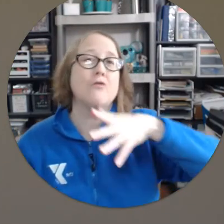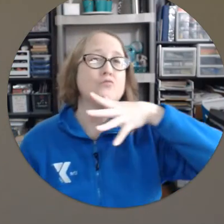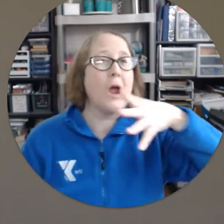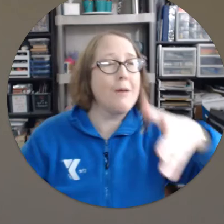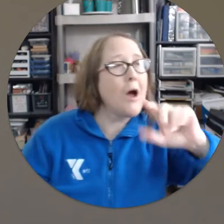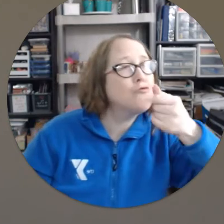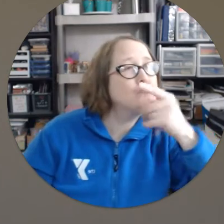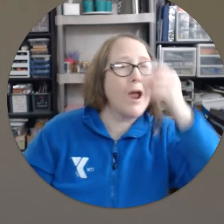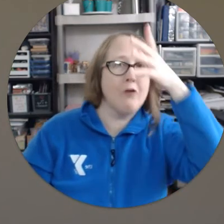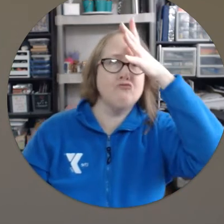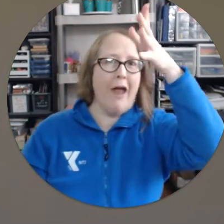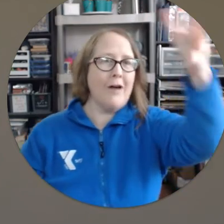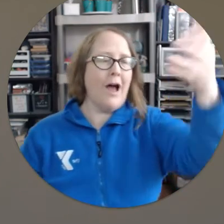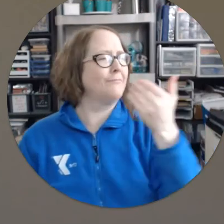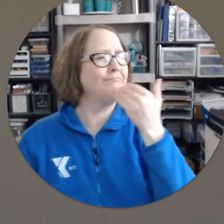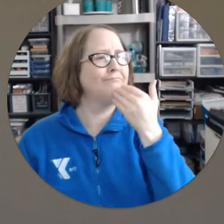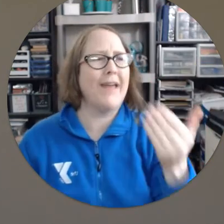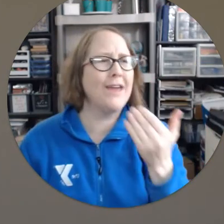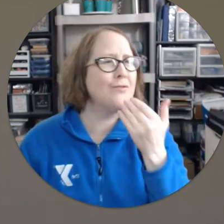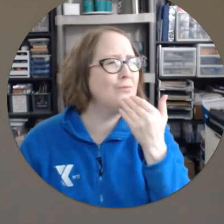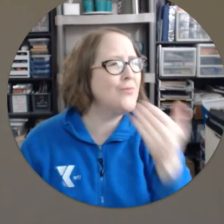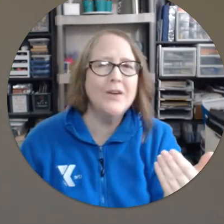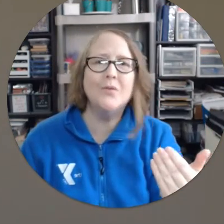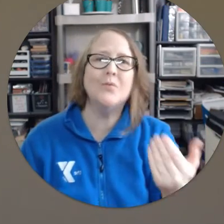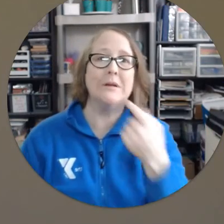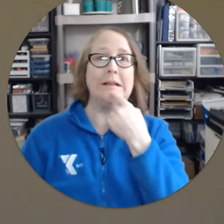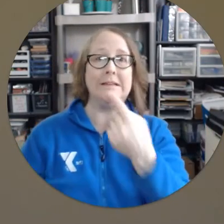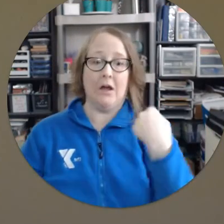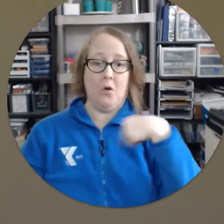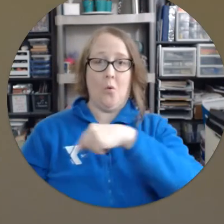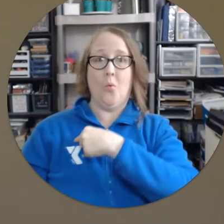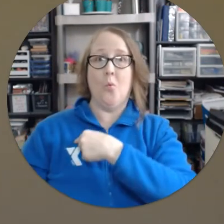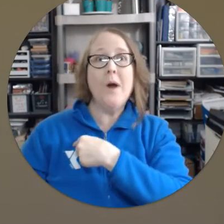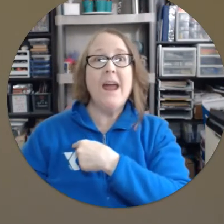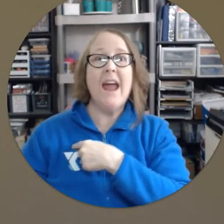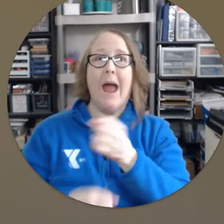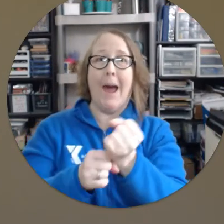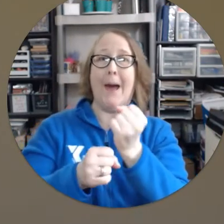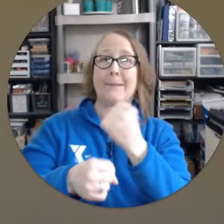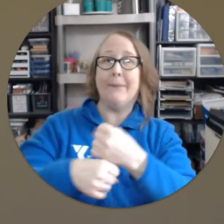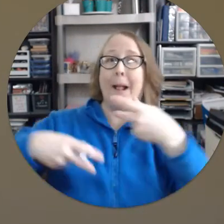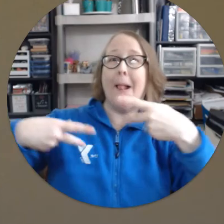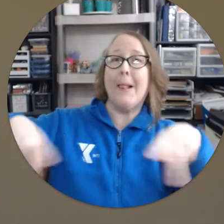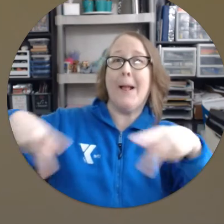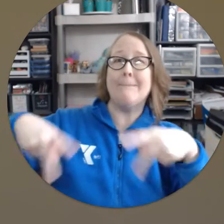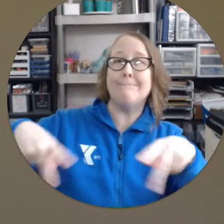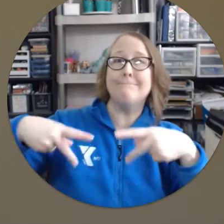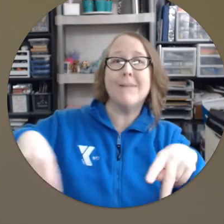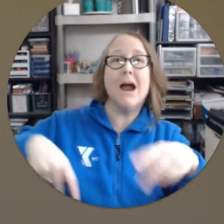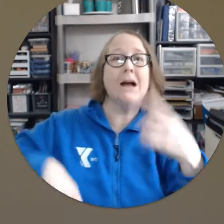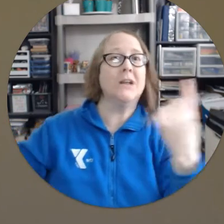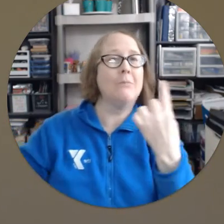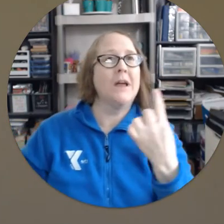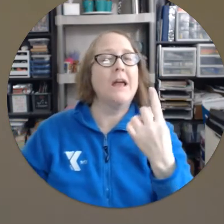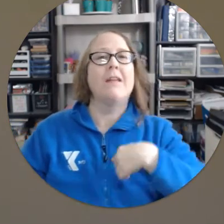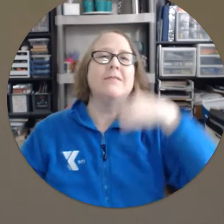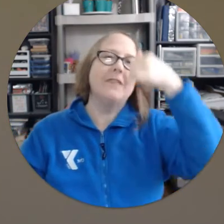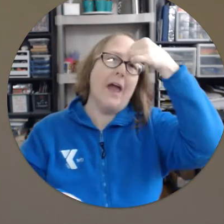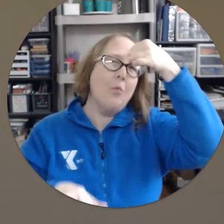great-grandmother thanked us. They said we had made their party something they would